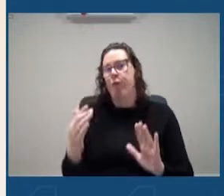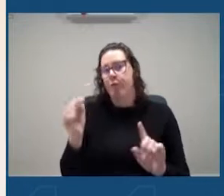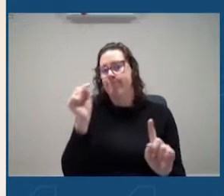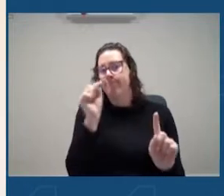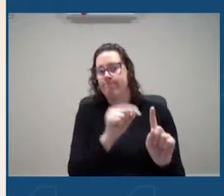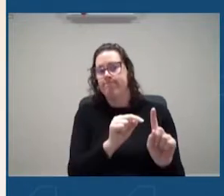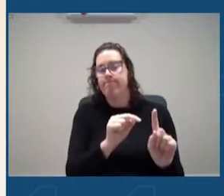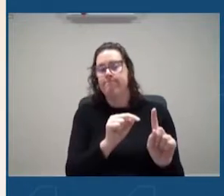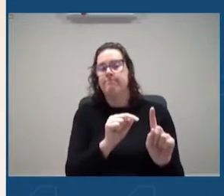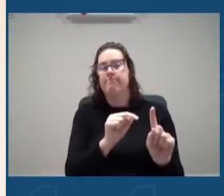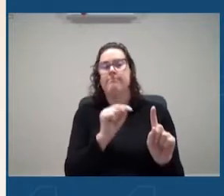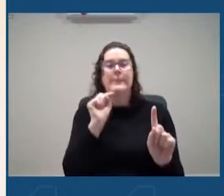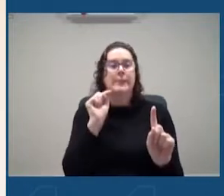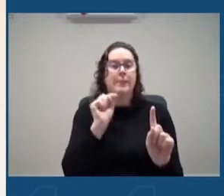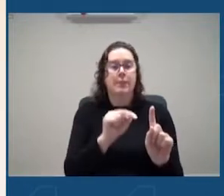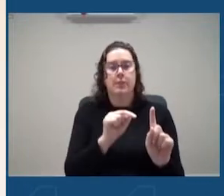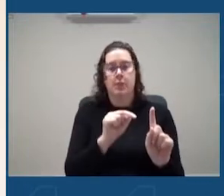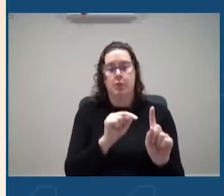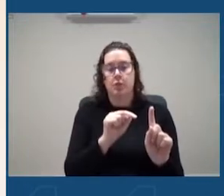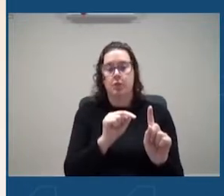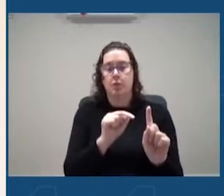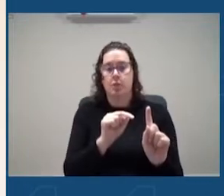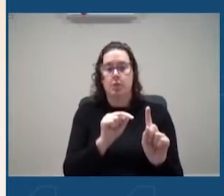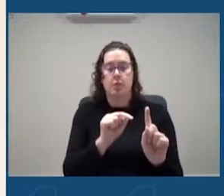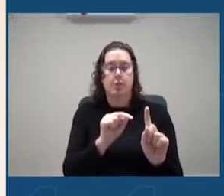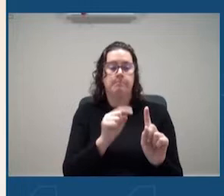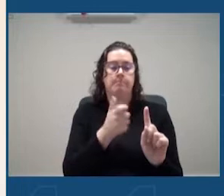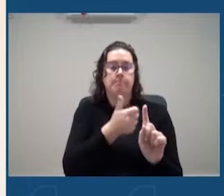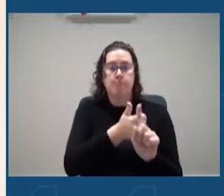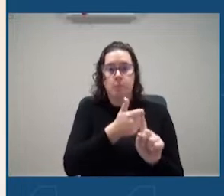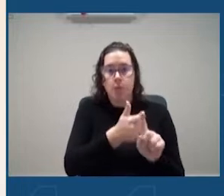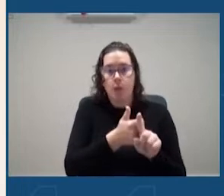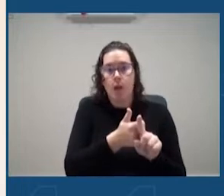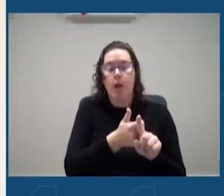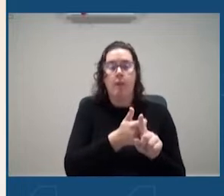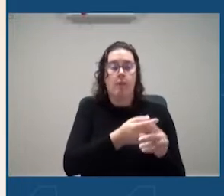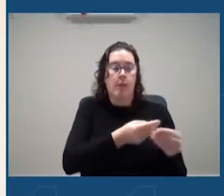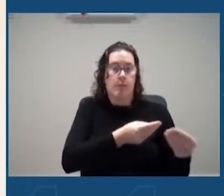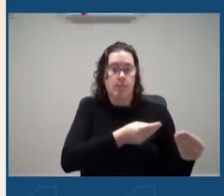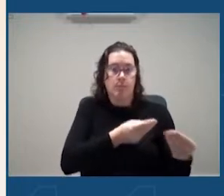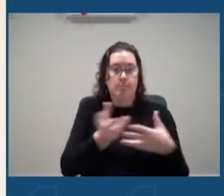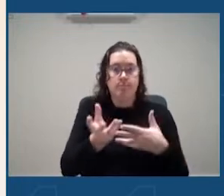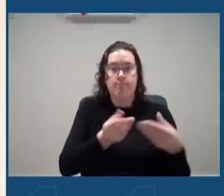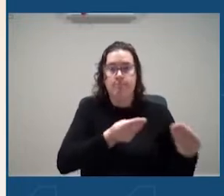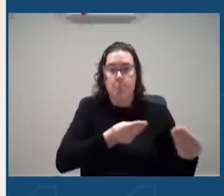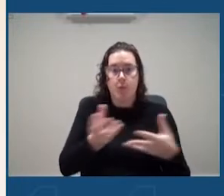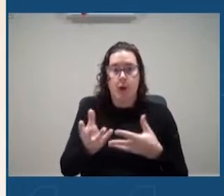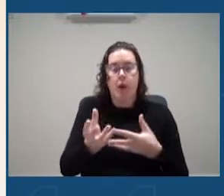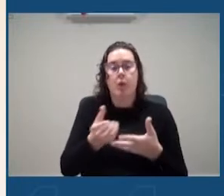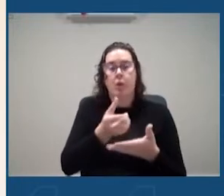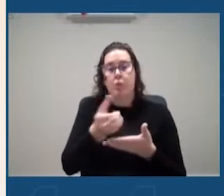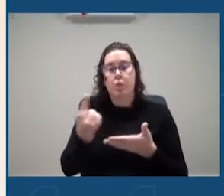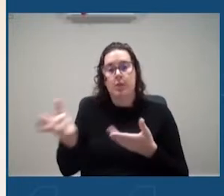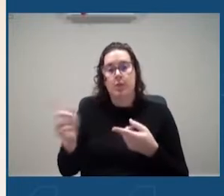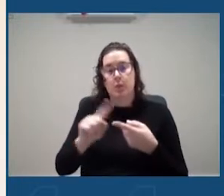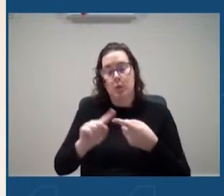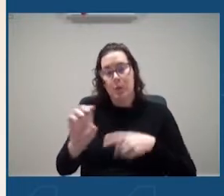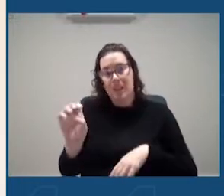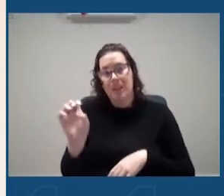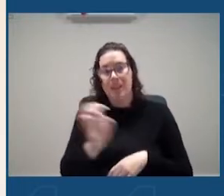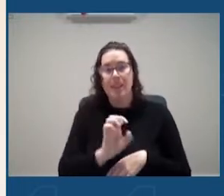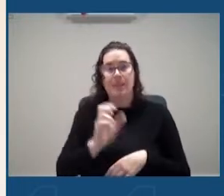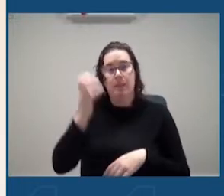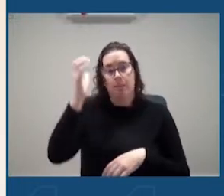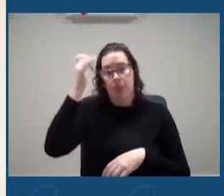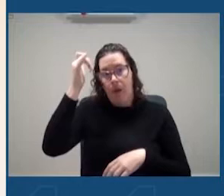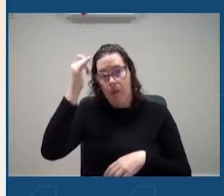And Governor Hochul has directed resources into the East Buffalo